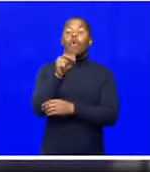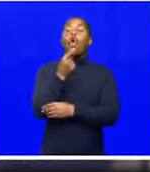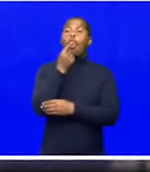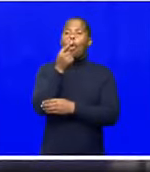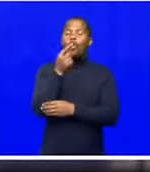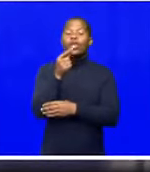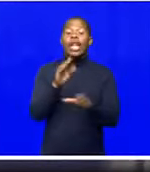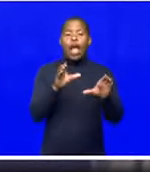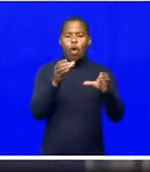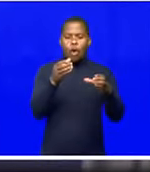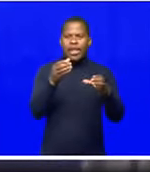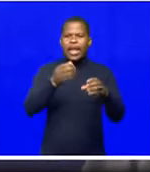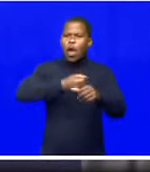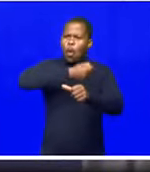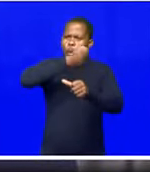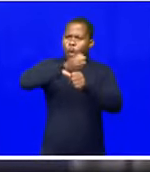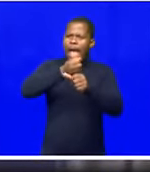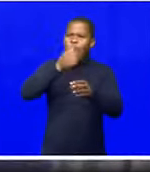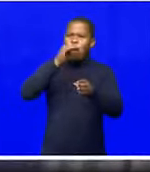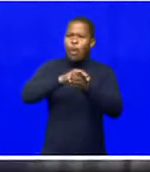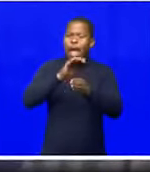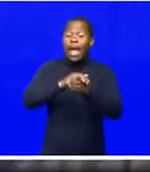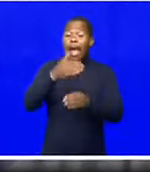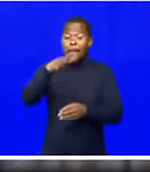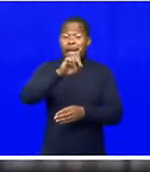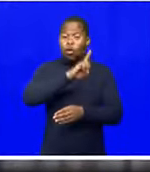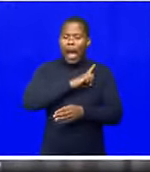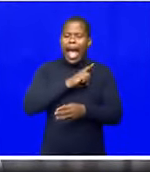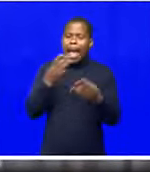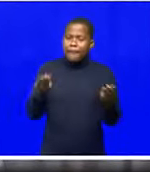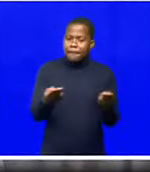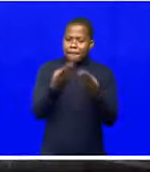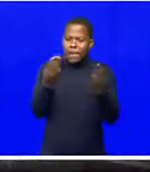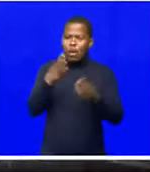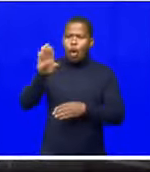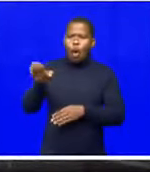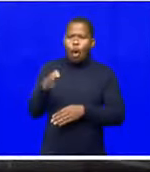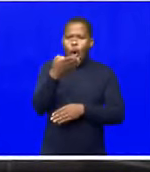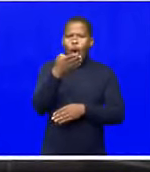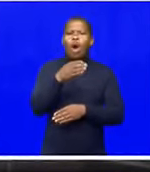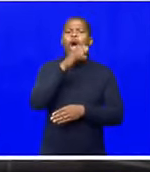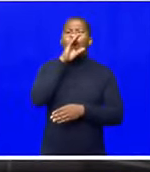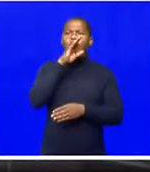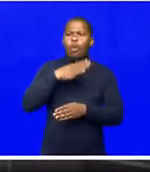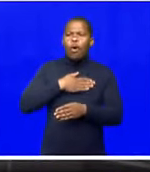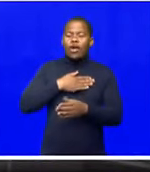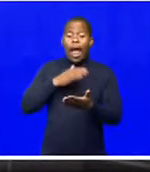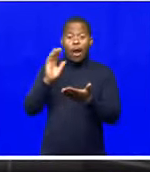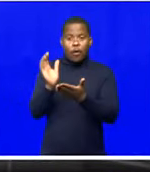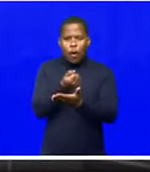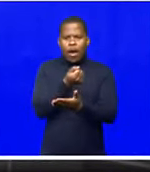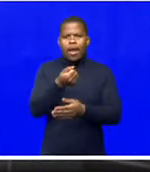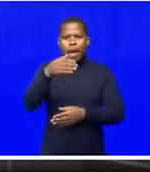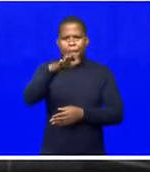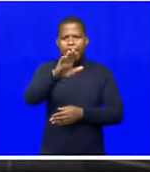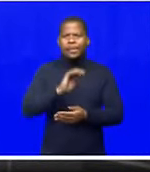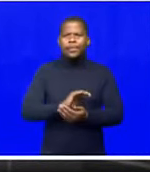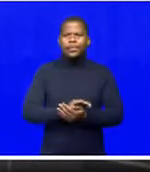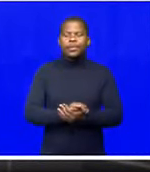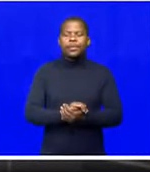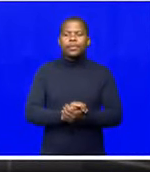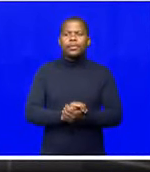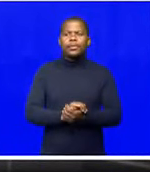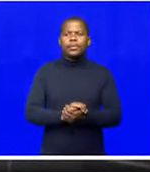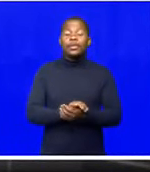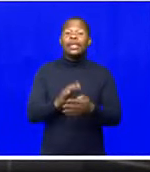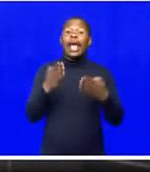akukafanele iyehlukuleke njengoba emanti alungelo lawonke wonke. Minister up front, thank you very much for agreeing to